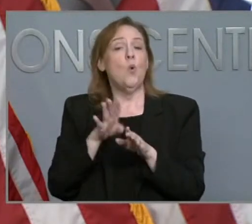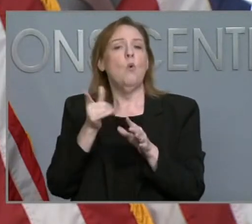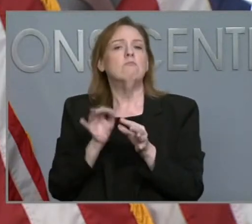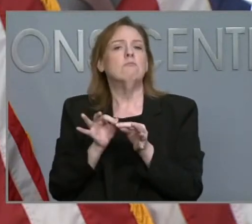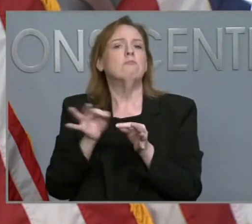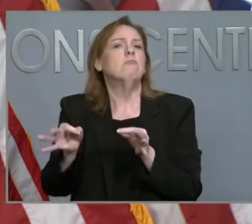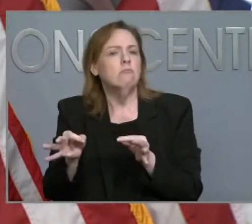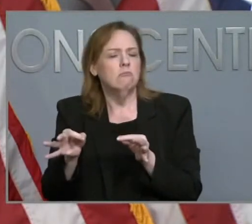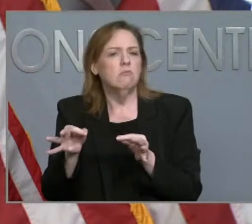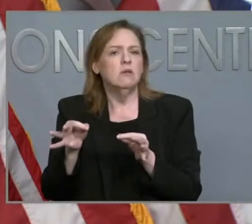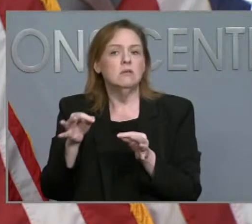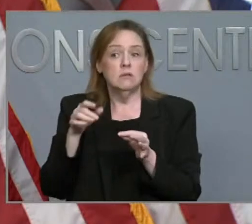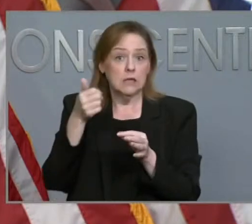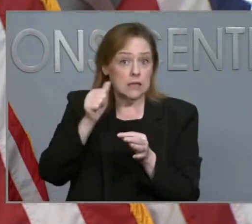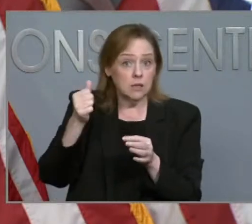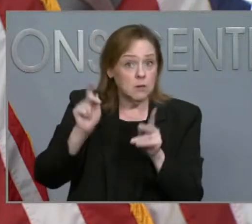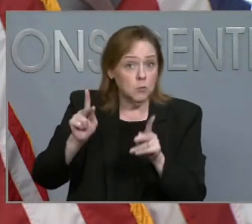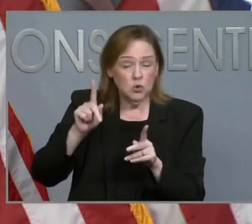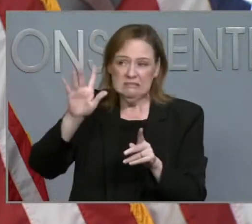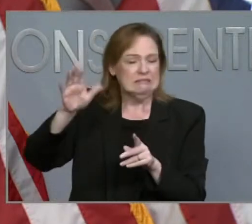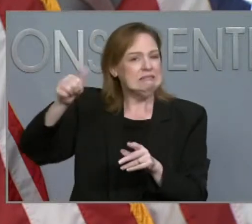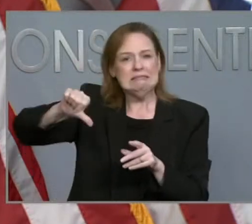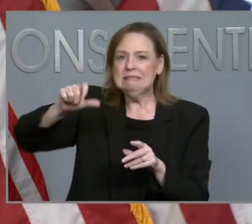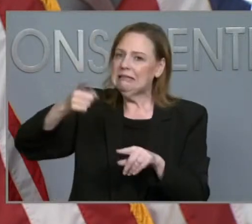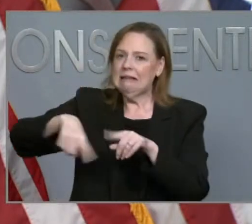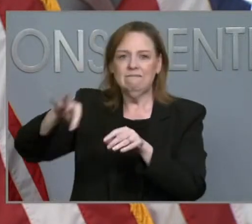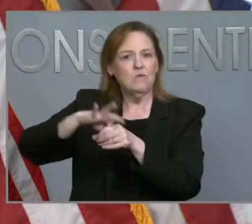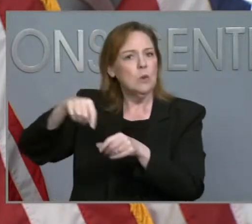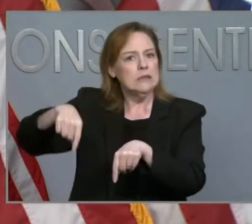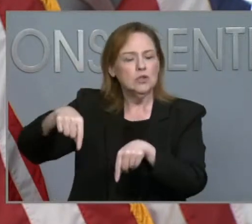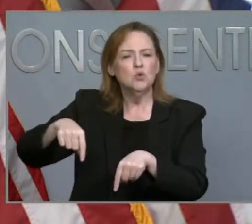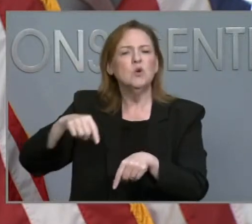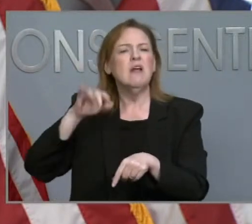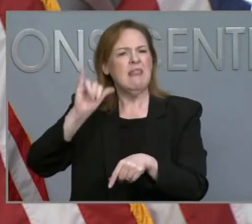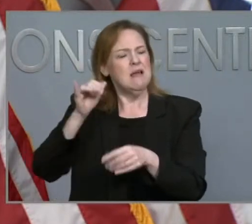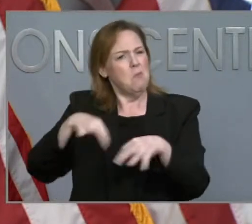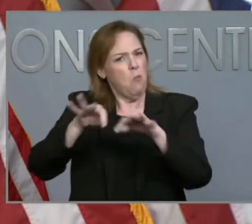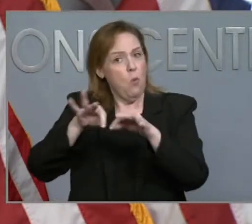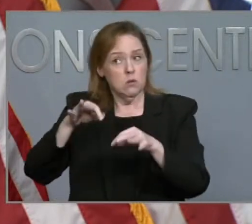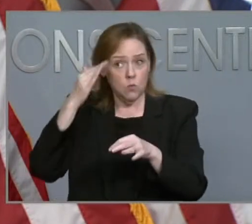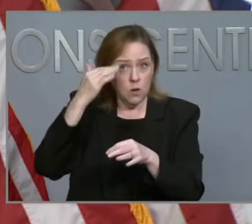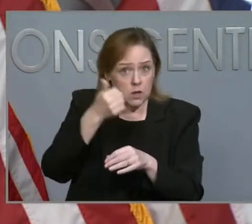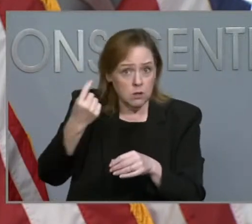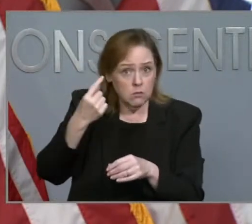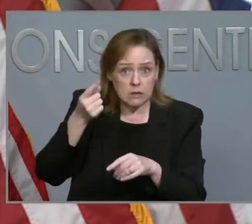turned away or not. That's the real key, is whether anyone was kept from voting.